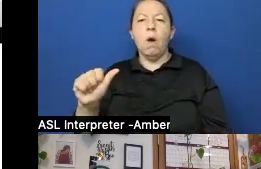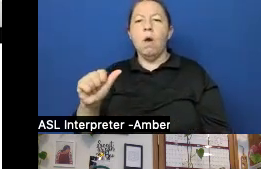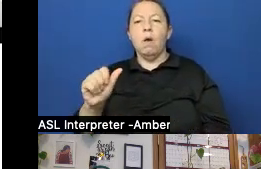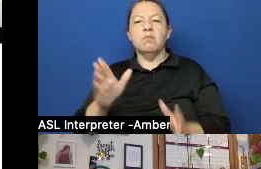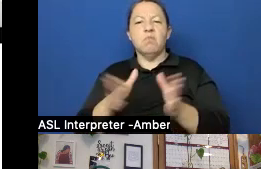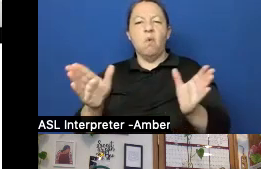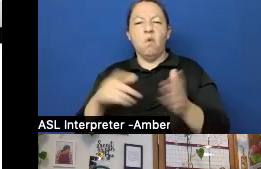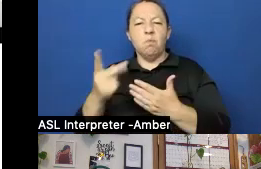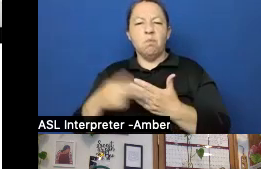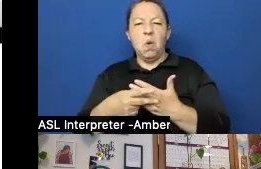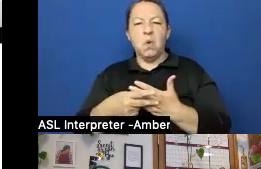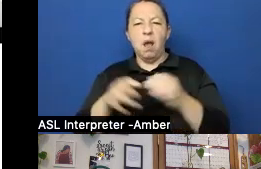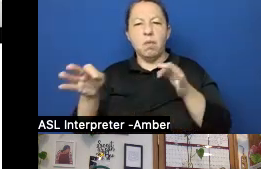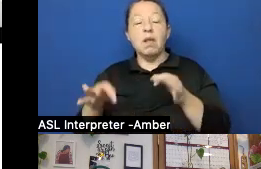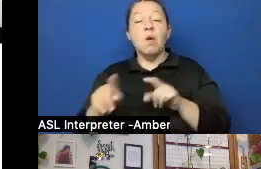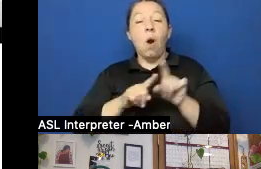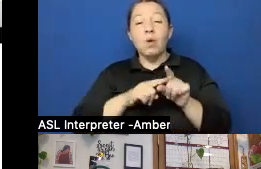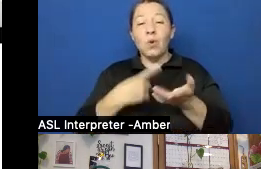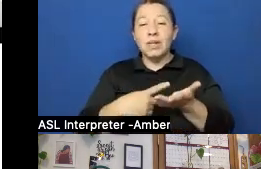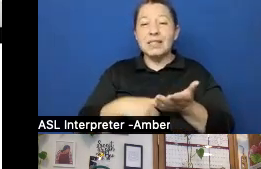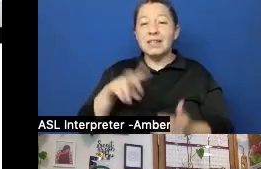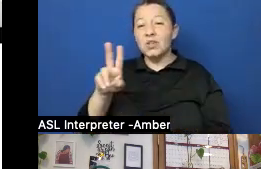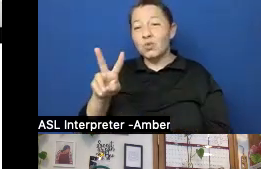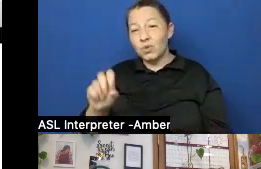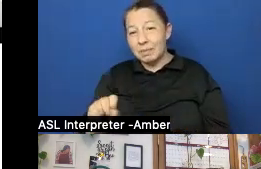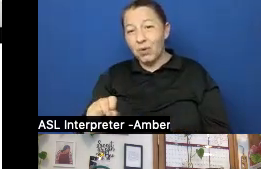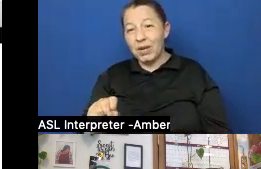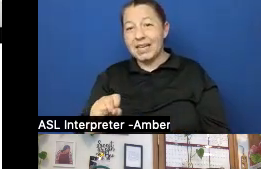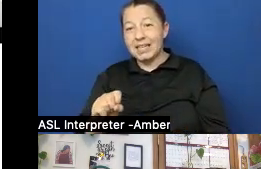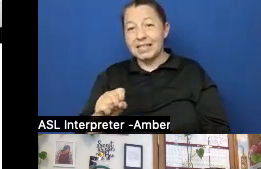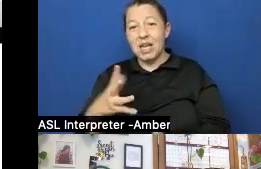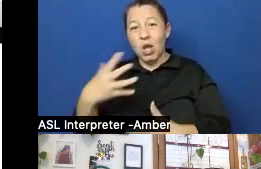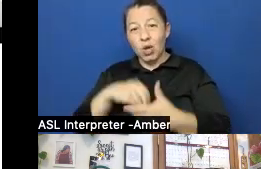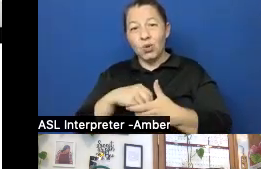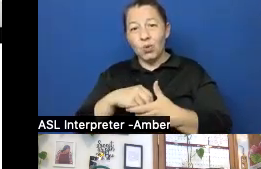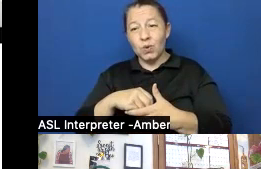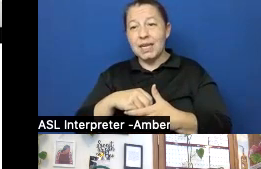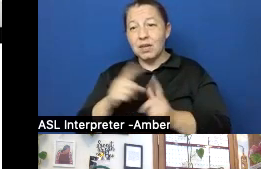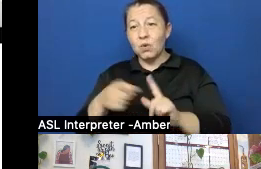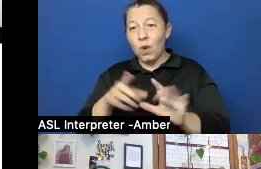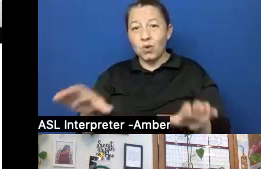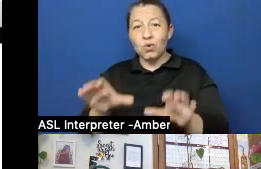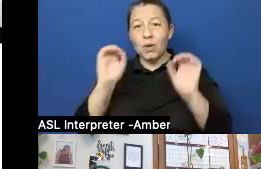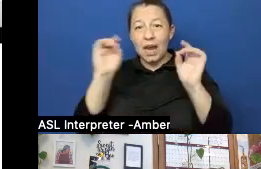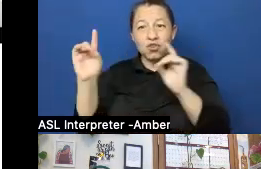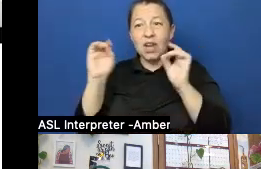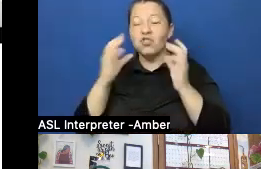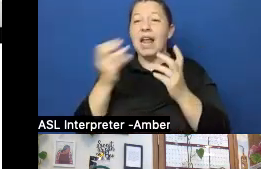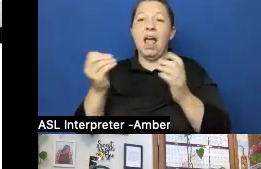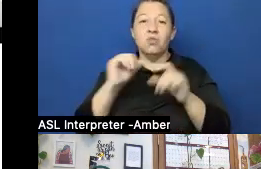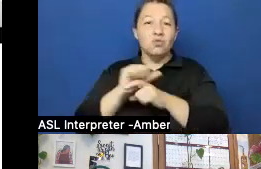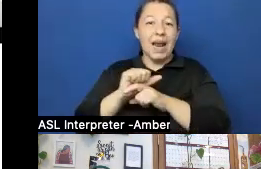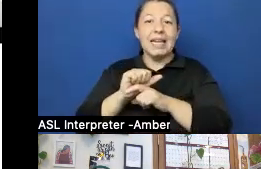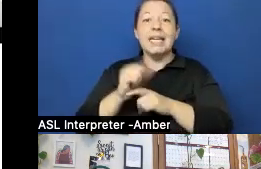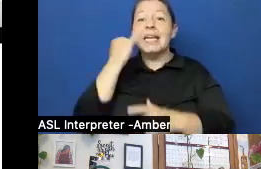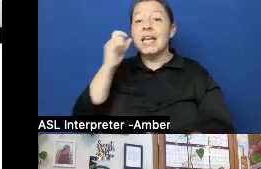talked about the Two-Spirit. Make it a part of the things that you talk about when you're doing education and training. If you need to, this is